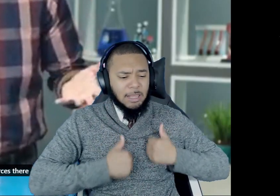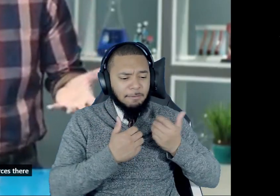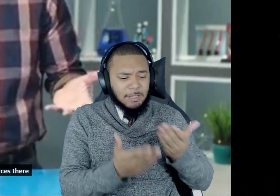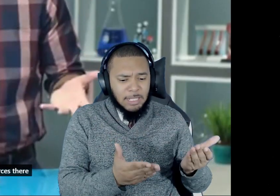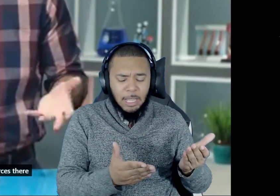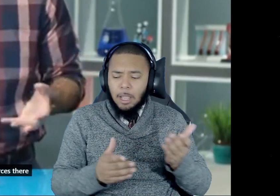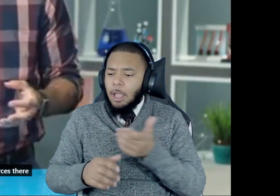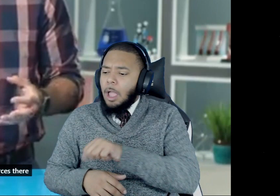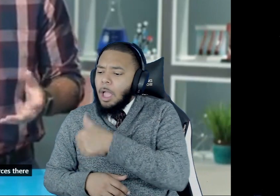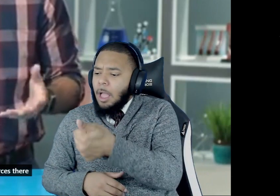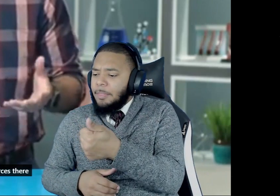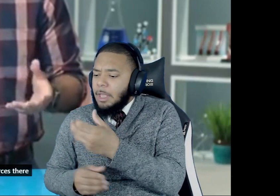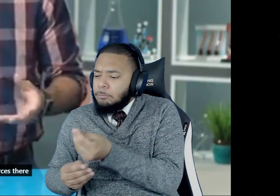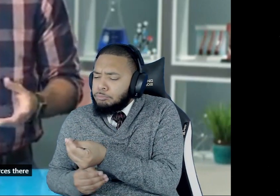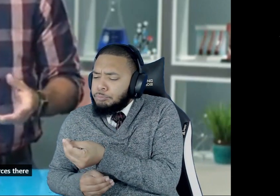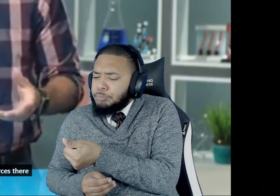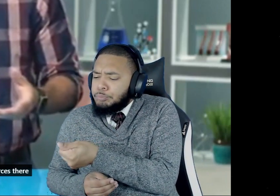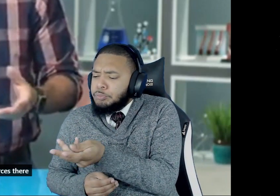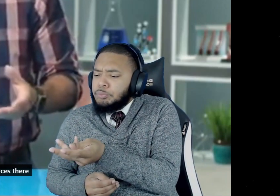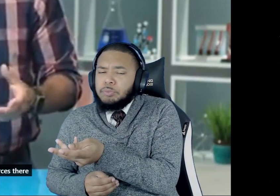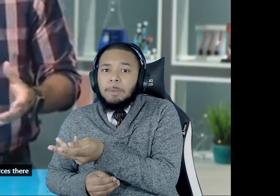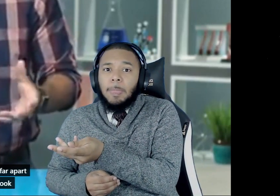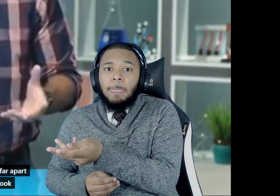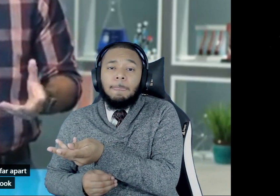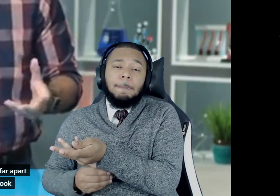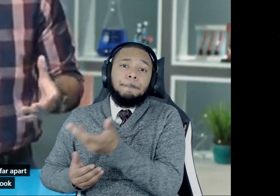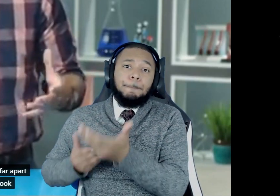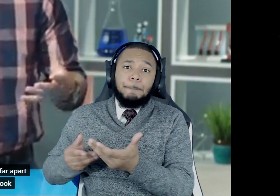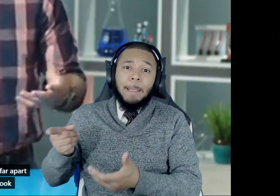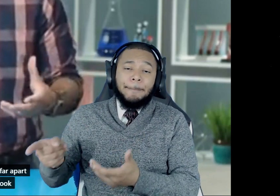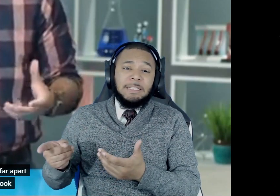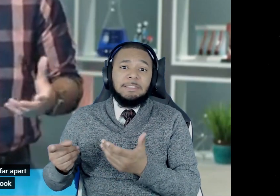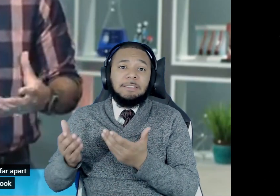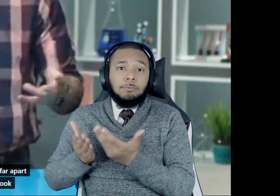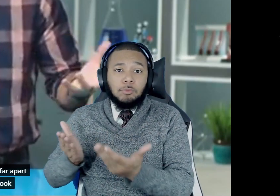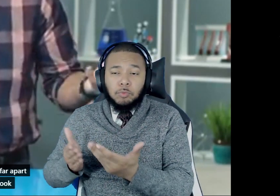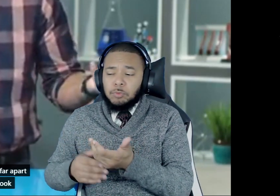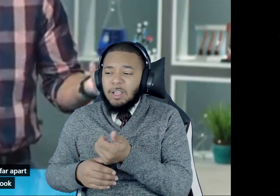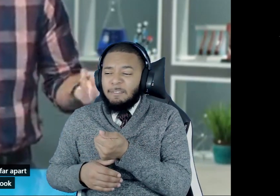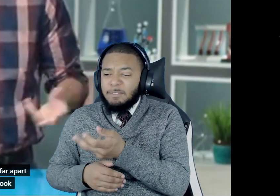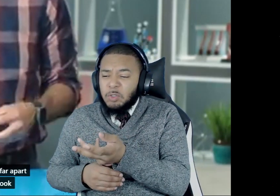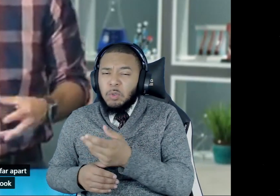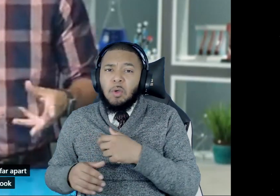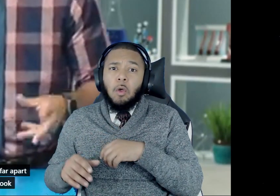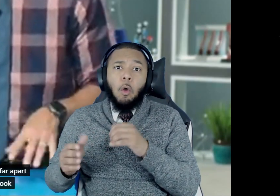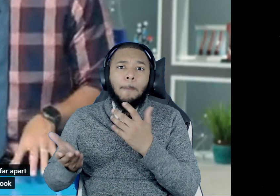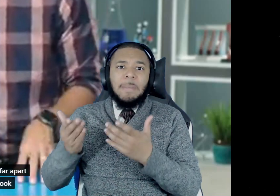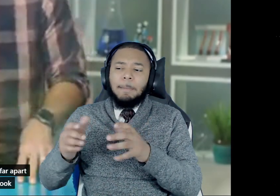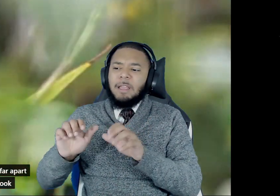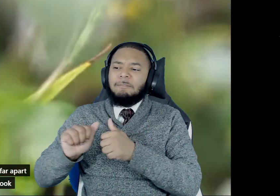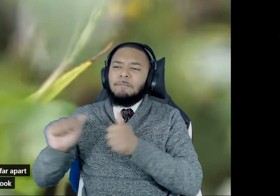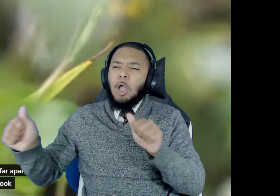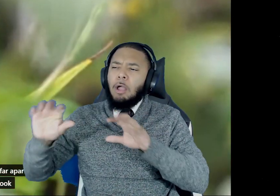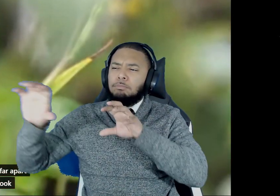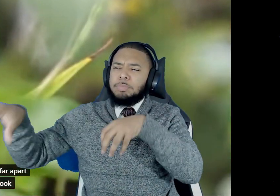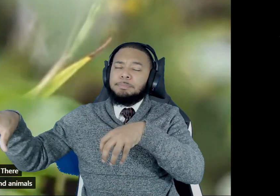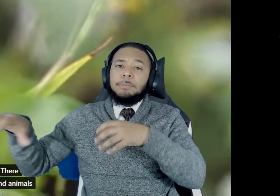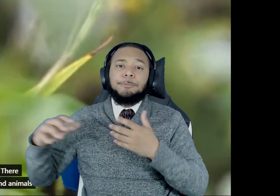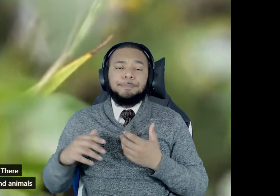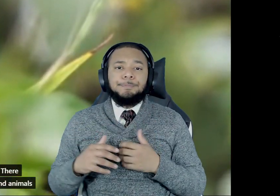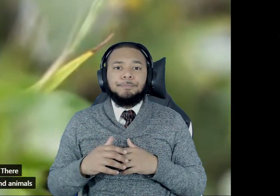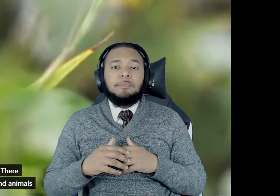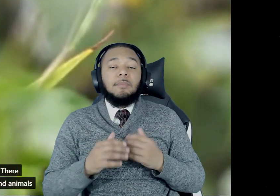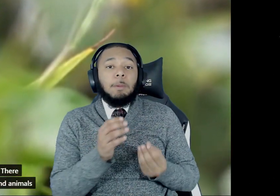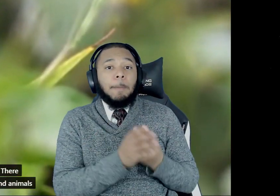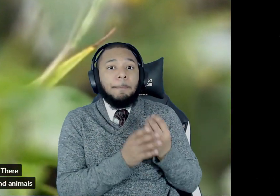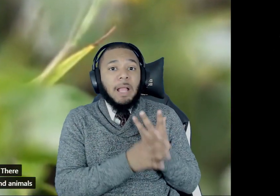because the resources there are either very, few in number or they're scattered far apart from each other. So if we look at